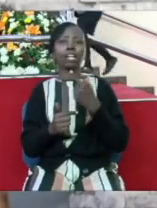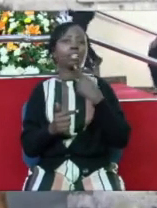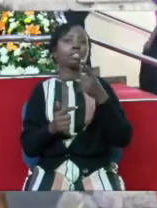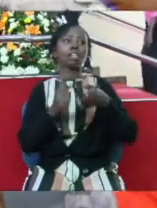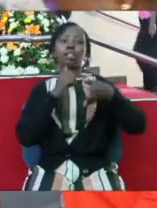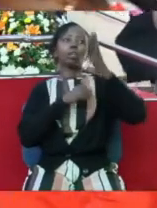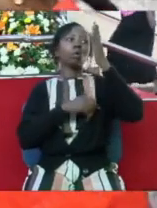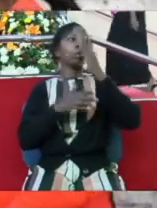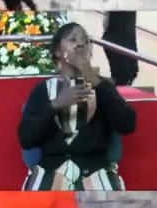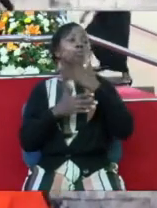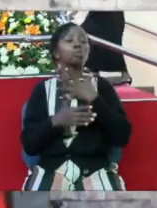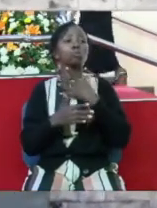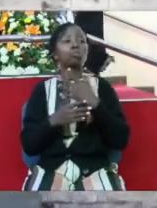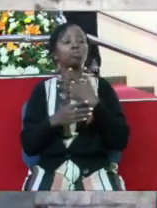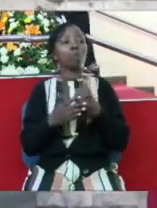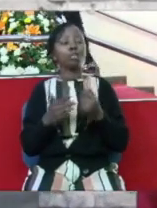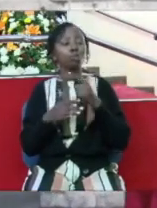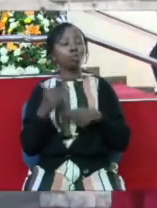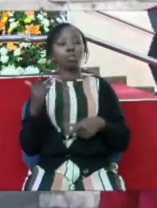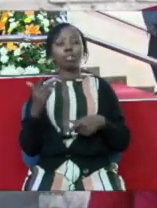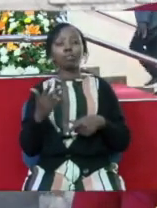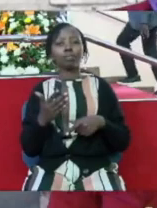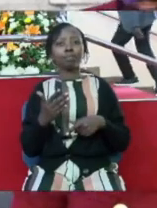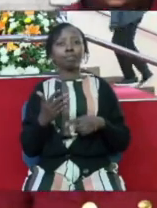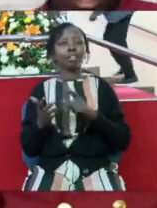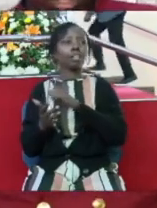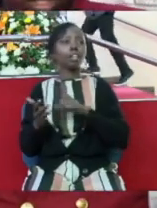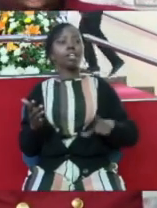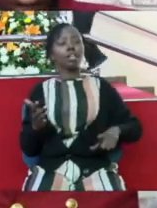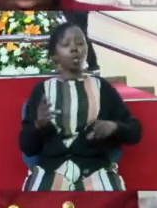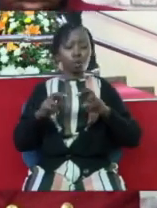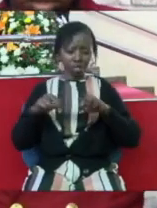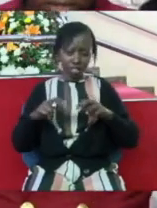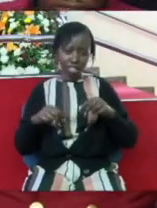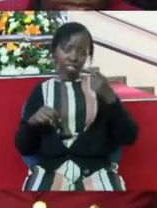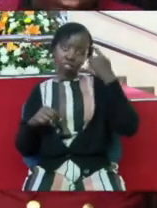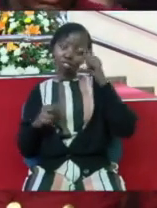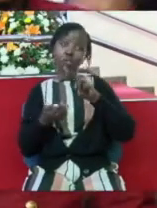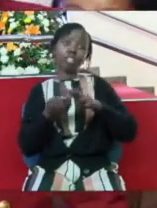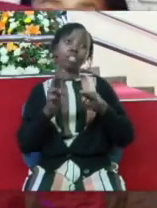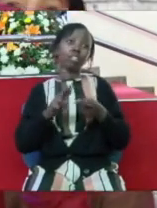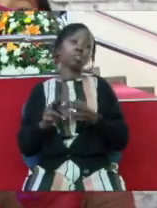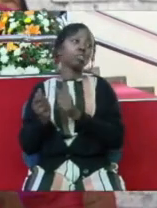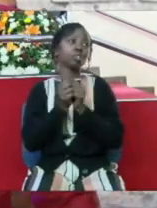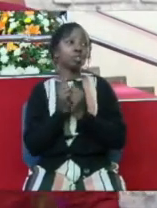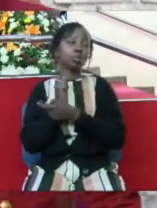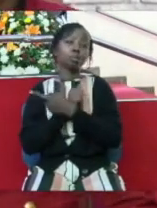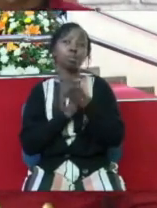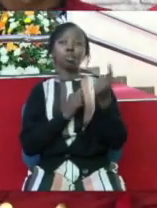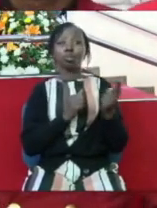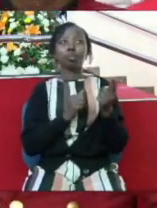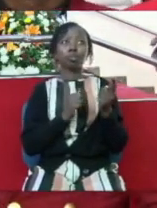what it is that you want. Na ambia Mungu unahitaji nini. The Lord is seeking intimacy. Mungu anatafuta ushirika wa karibu.